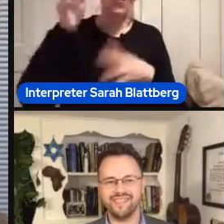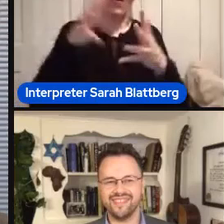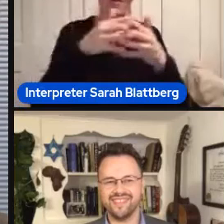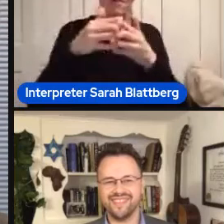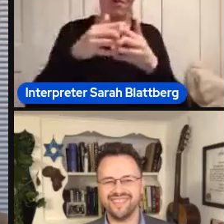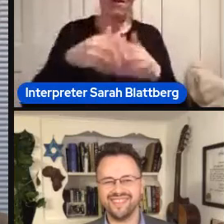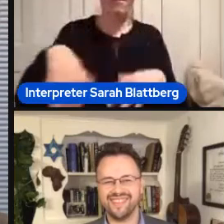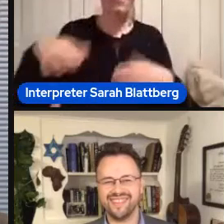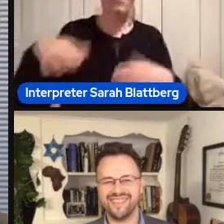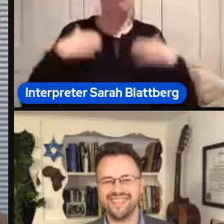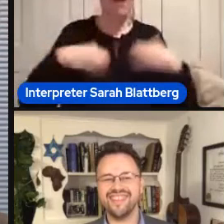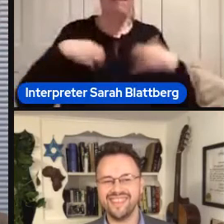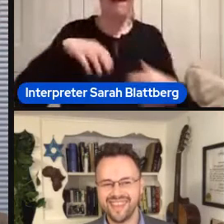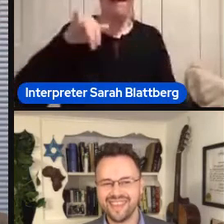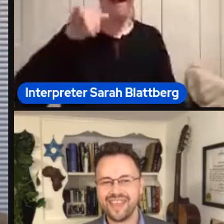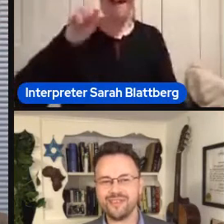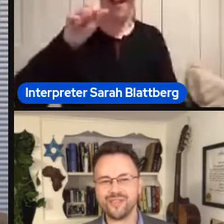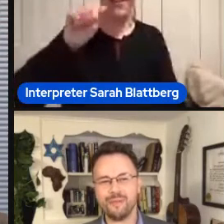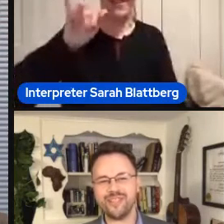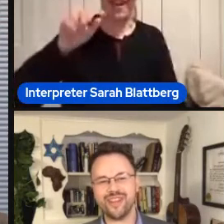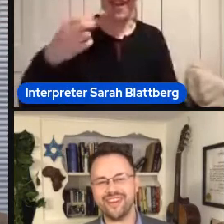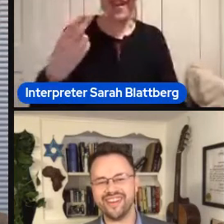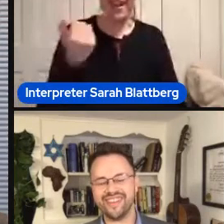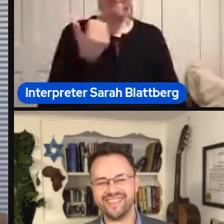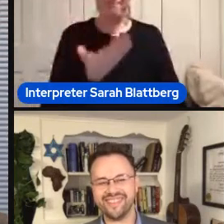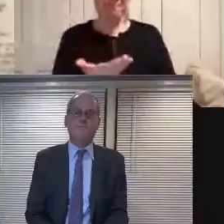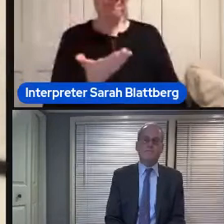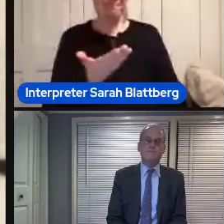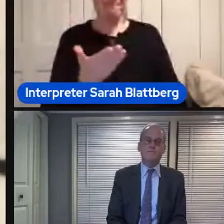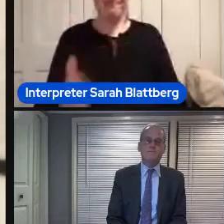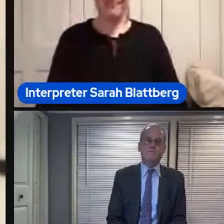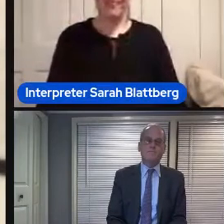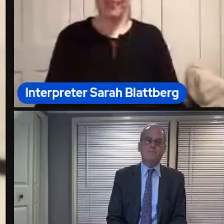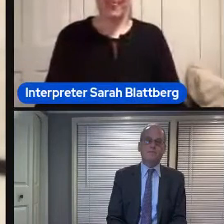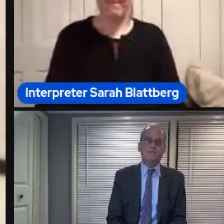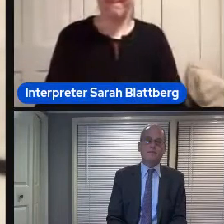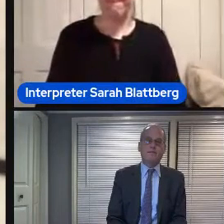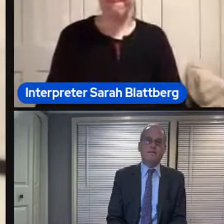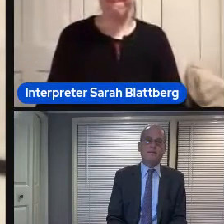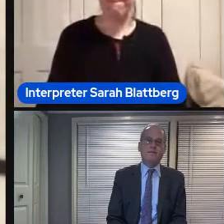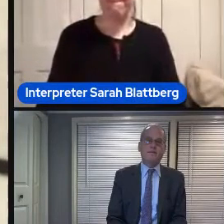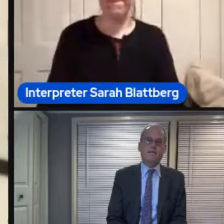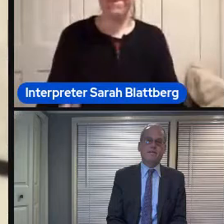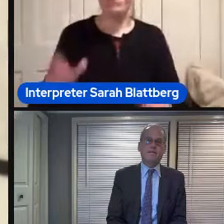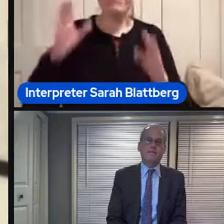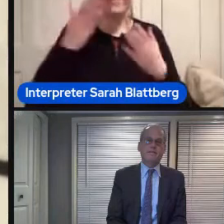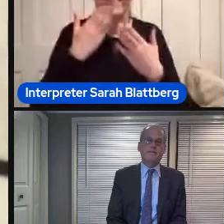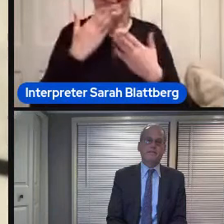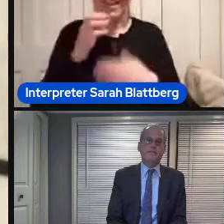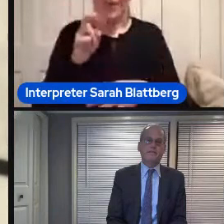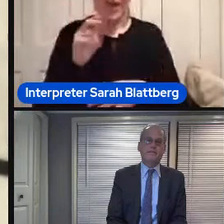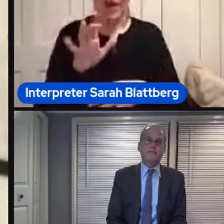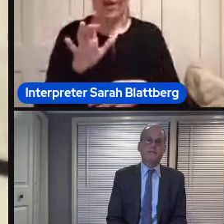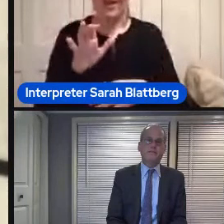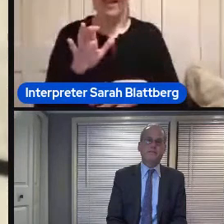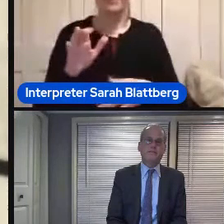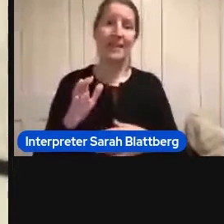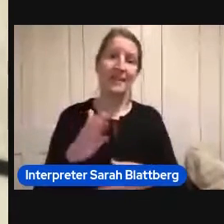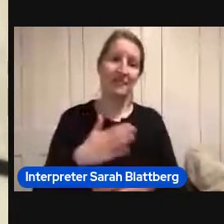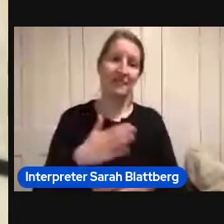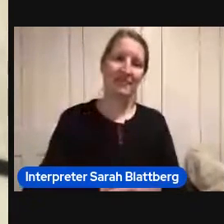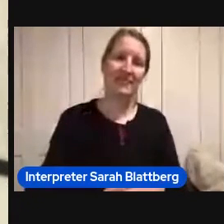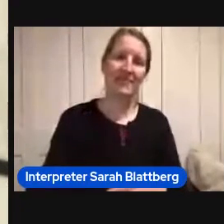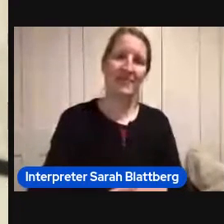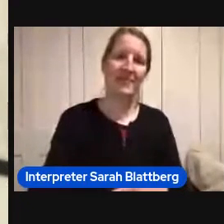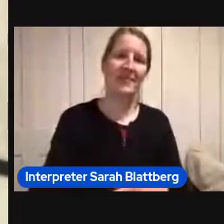Rothstein. Rabbi? Thank you so much, Eric. And shalom, friends. My name is Isaiah Rothstein, and I